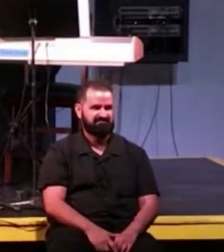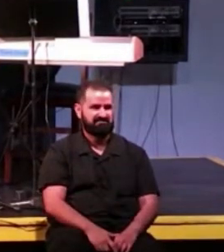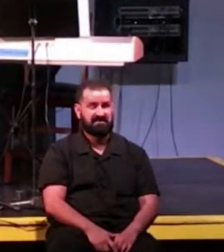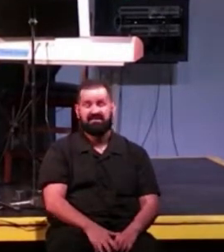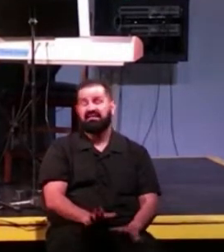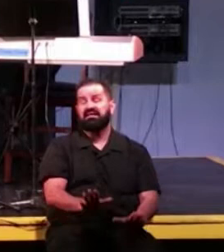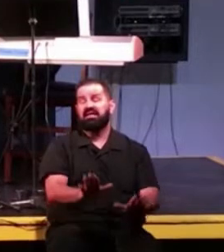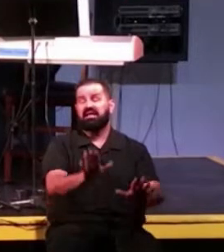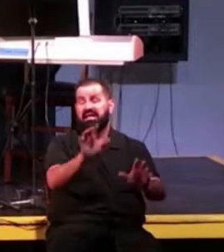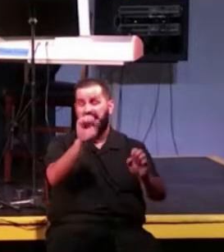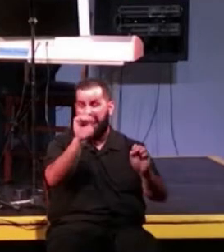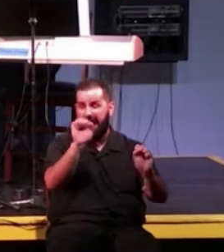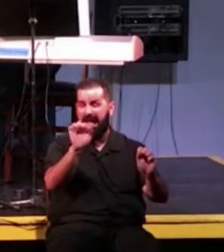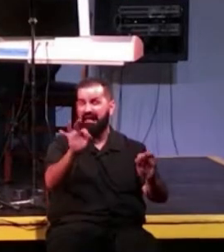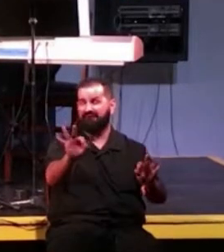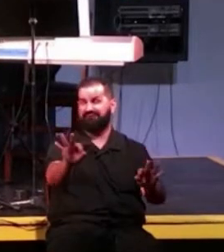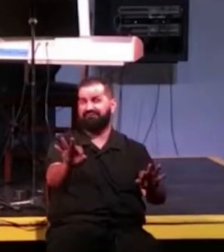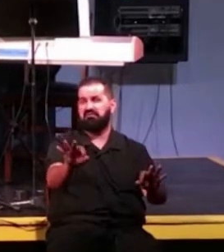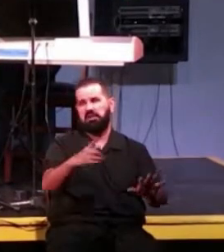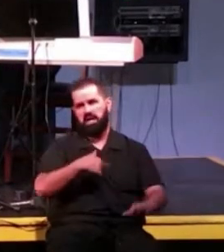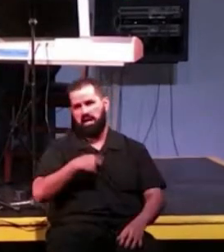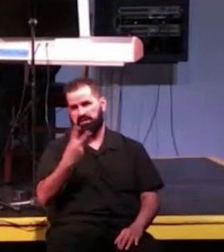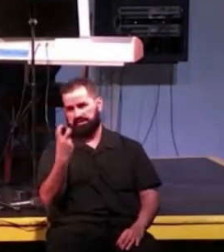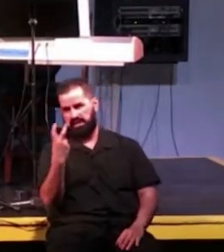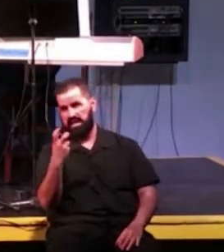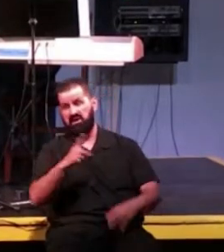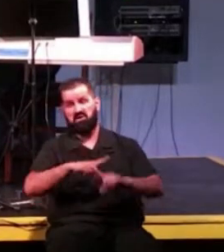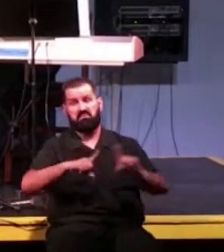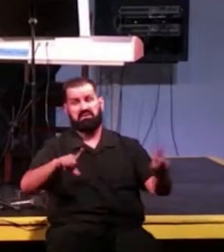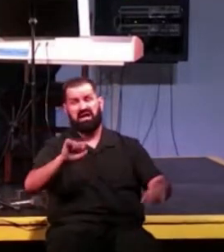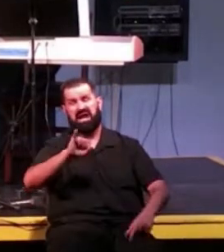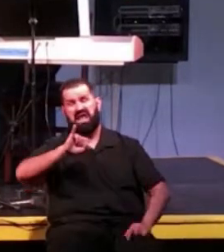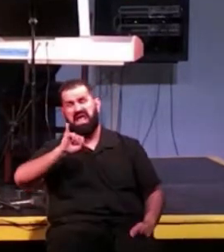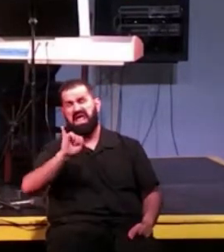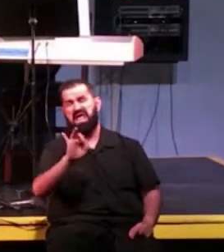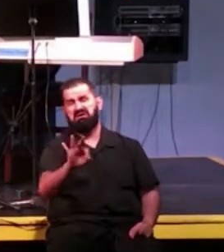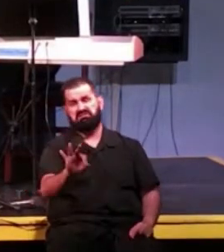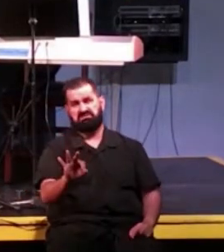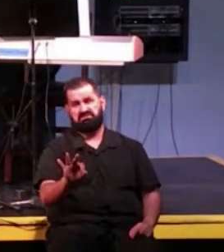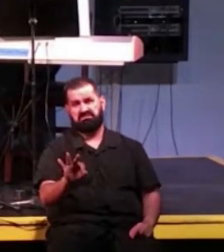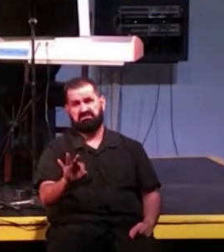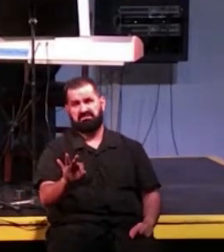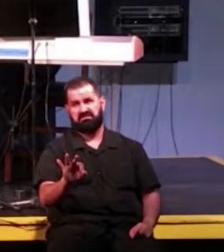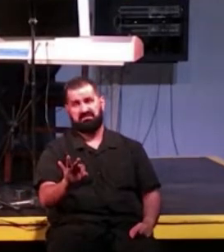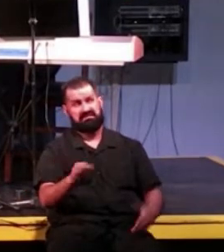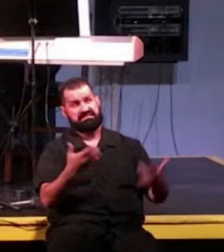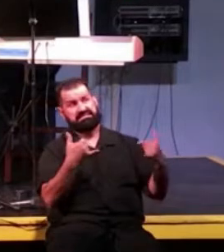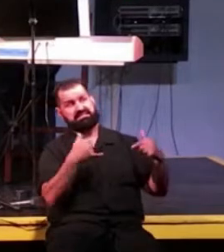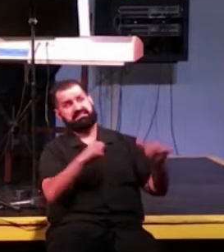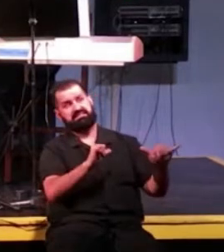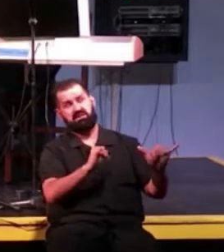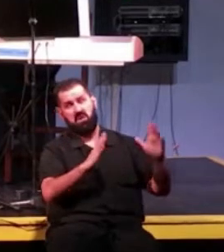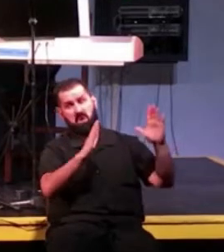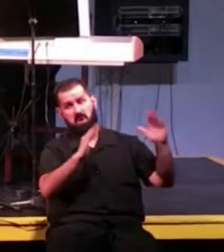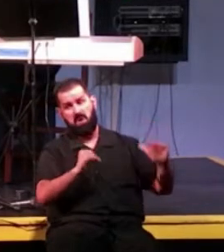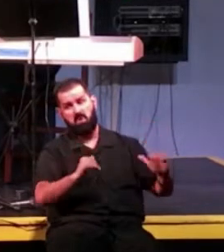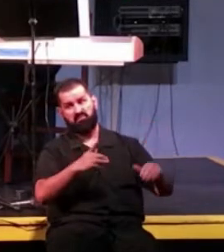And even if, which I doubt, but even if, there was still